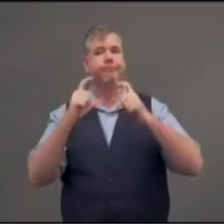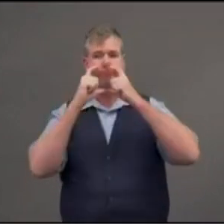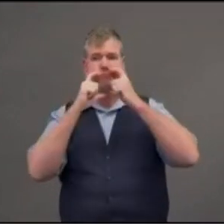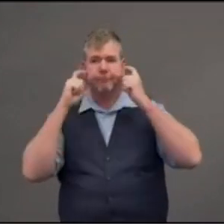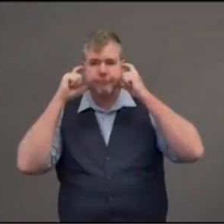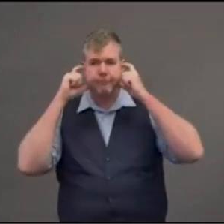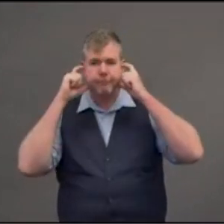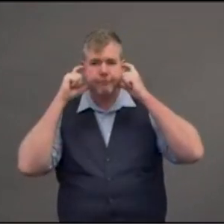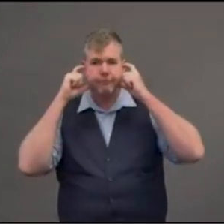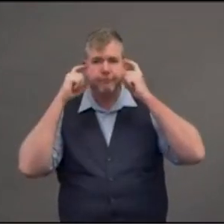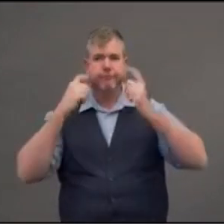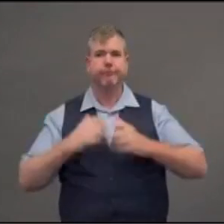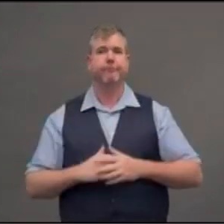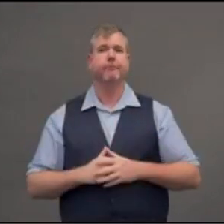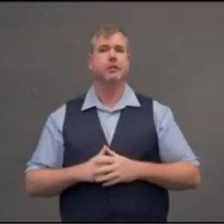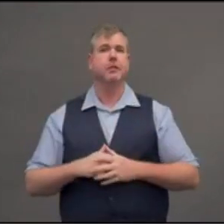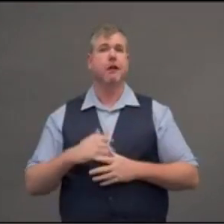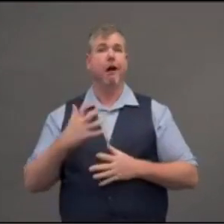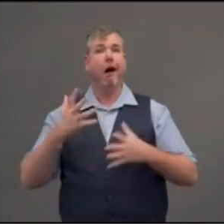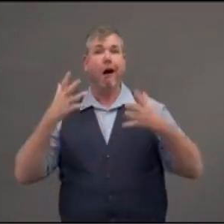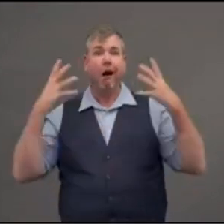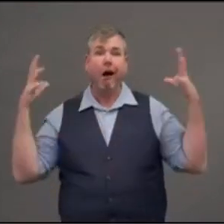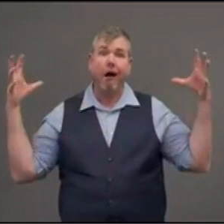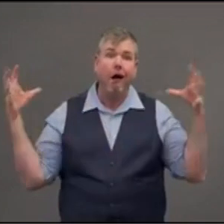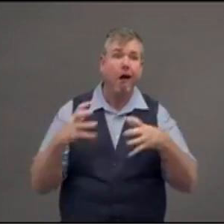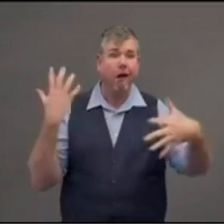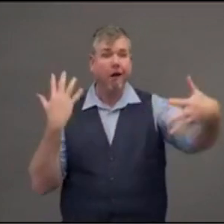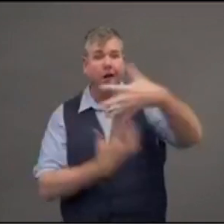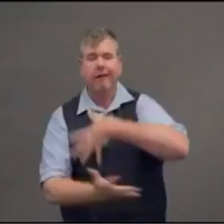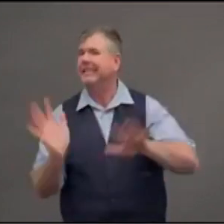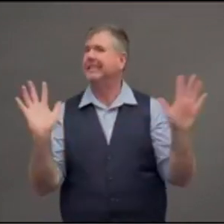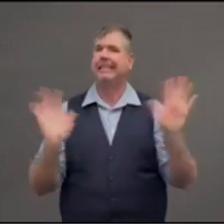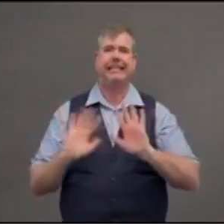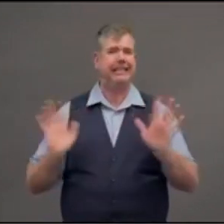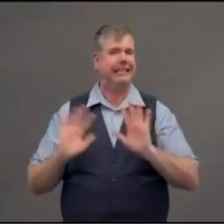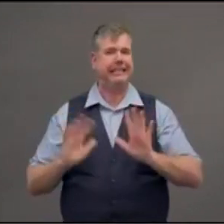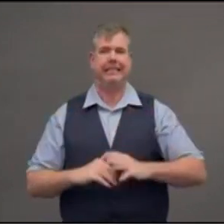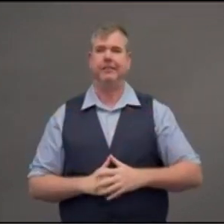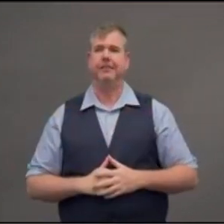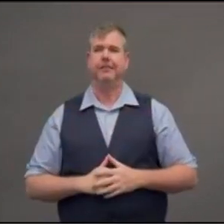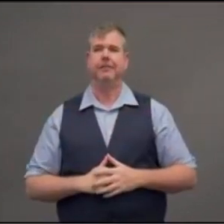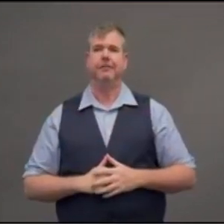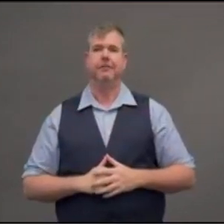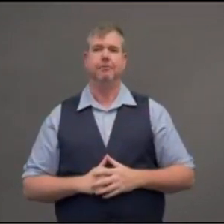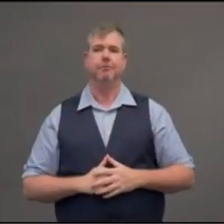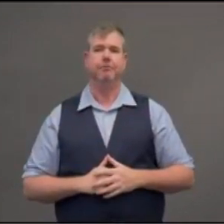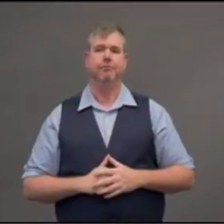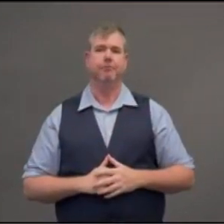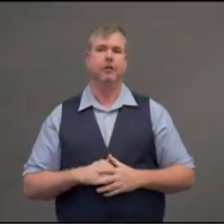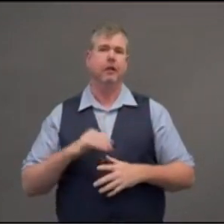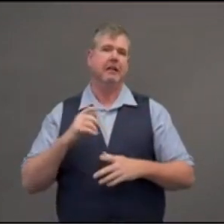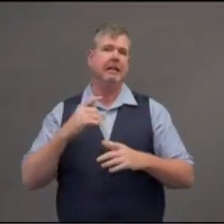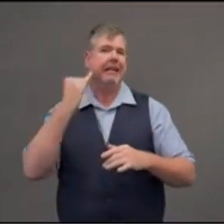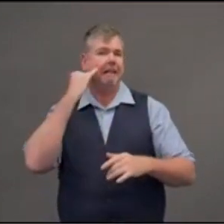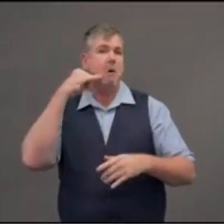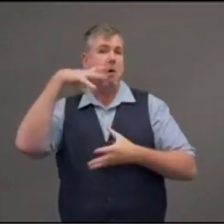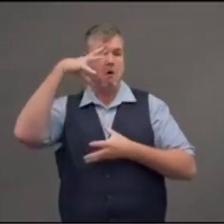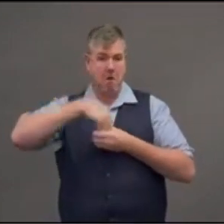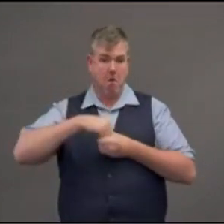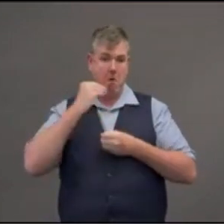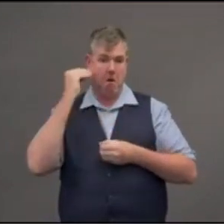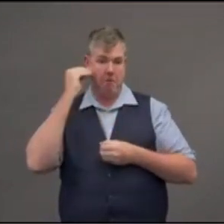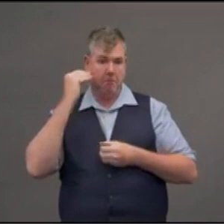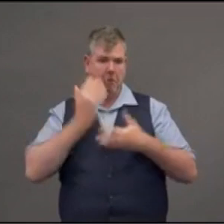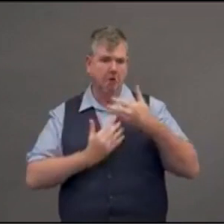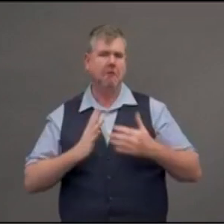your immediate household, washing your hands thoroughly and frequently, and carrying hand sanitizer with you. Also,